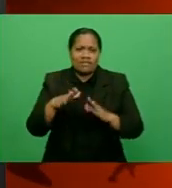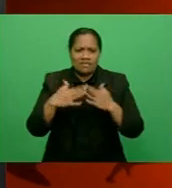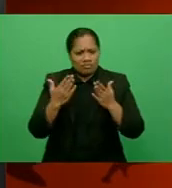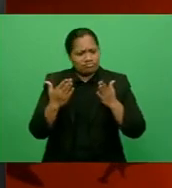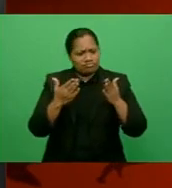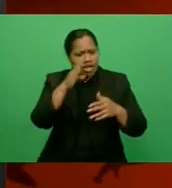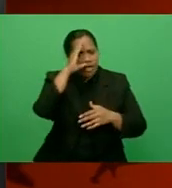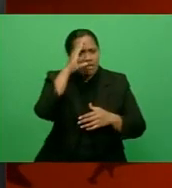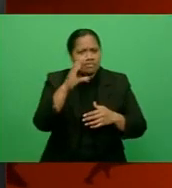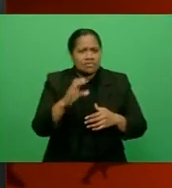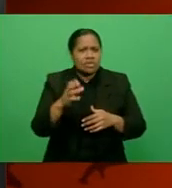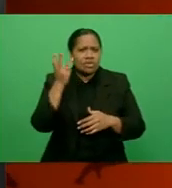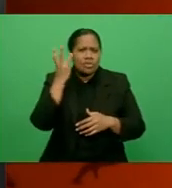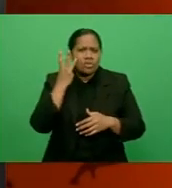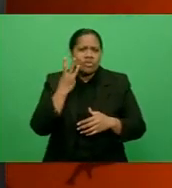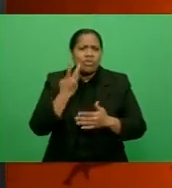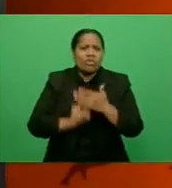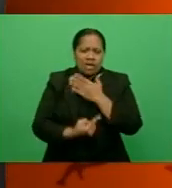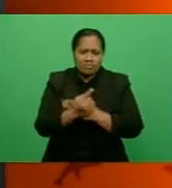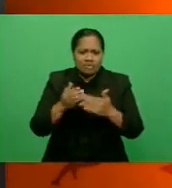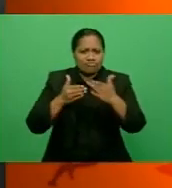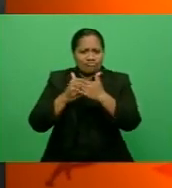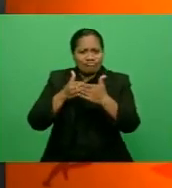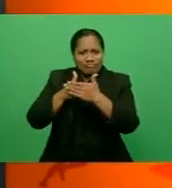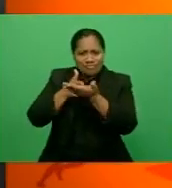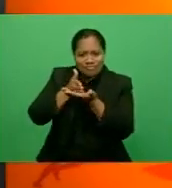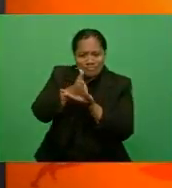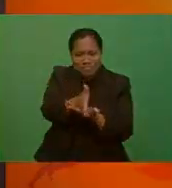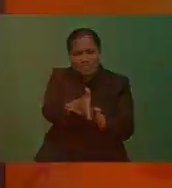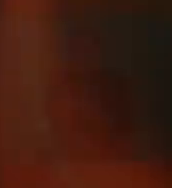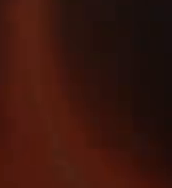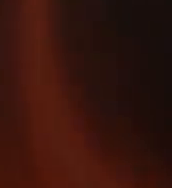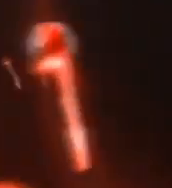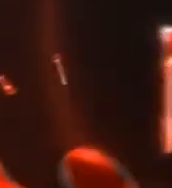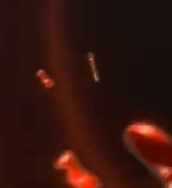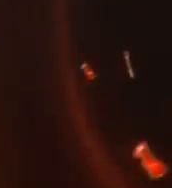where a woman is breaking barriers. Find out more after the break.